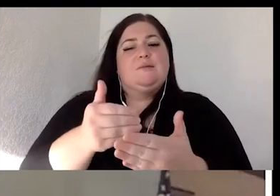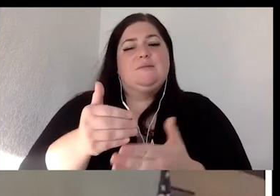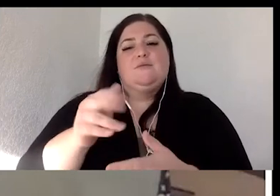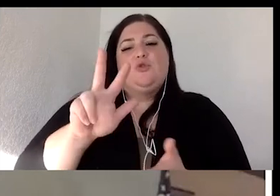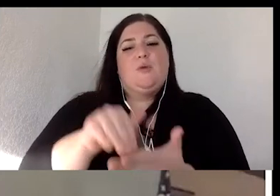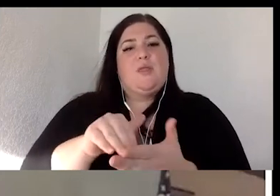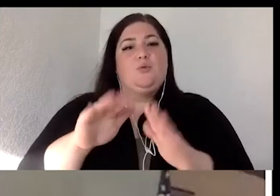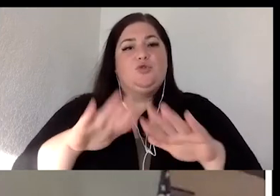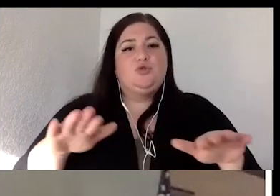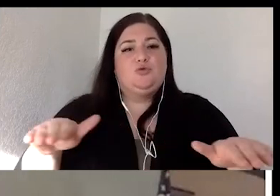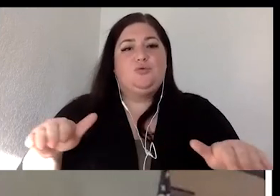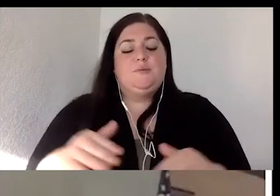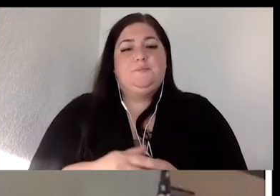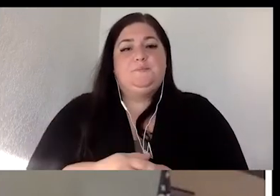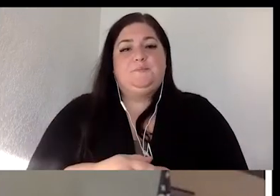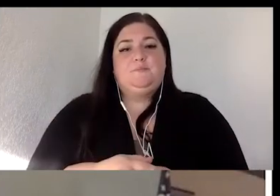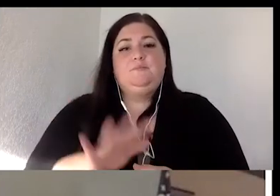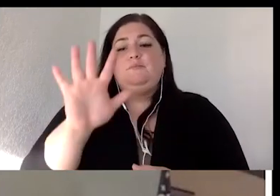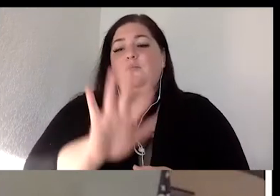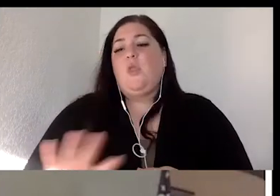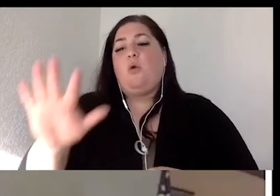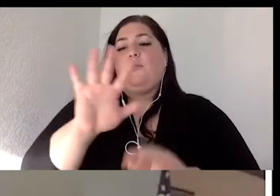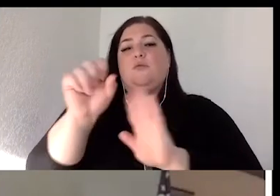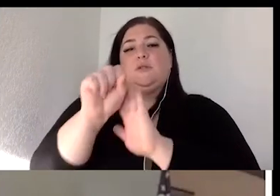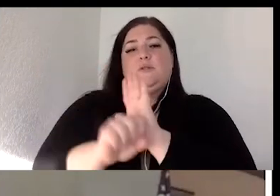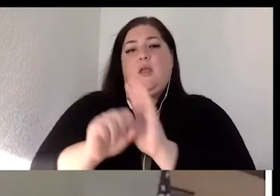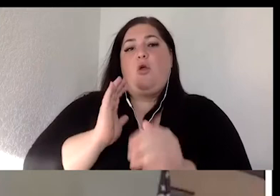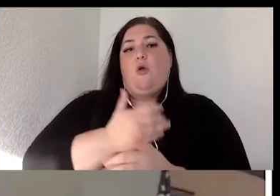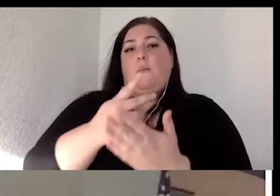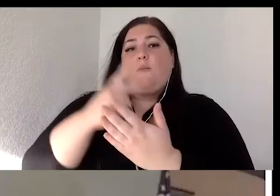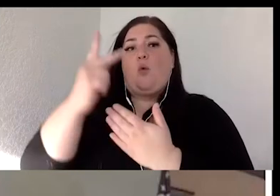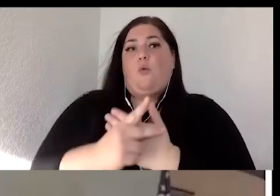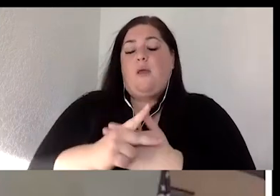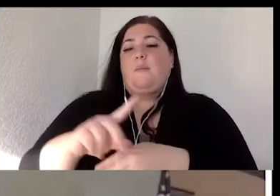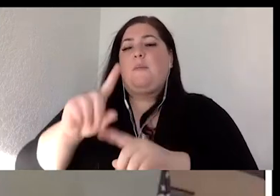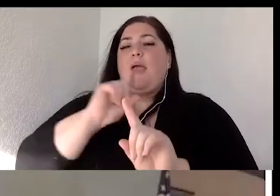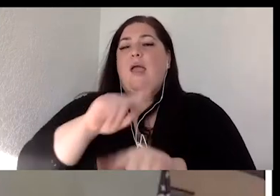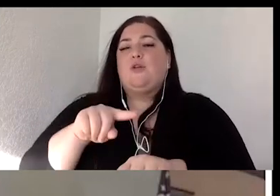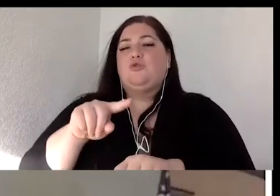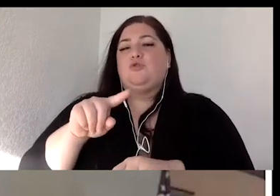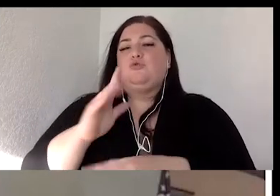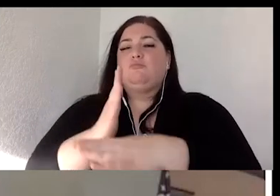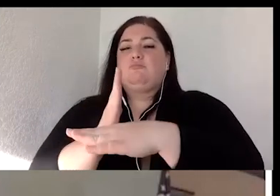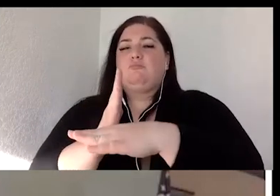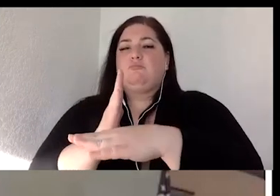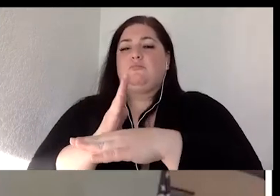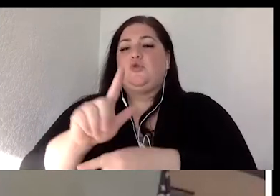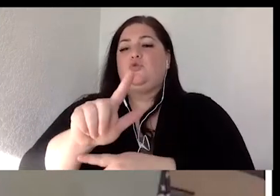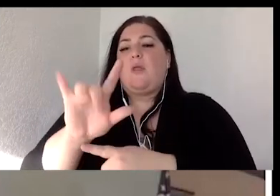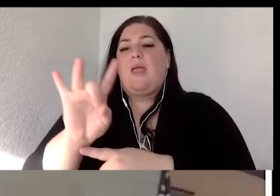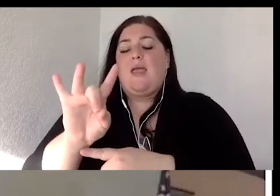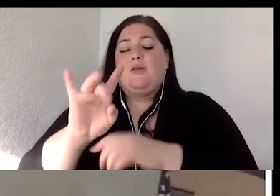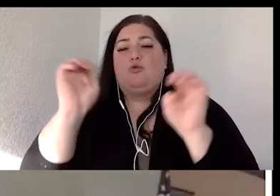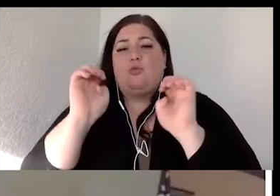children. Across the state, our programs answered on average 28 crisis calls